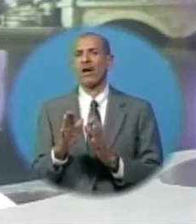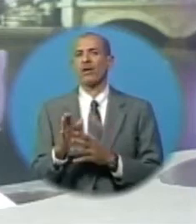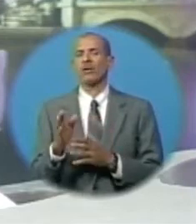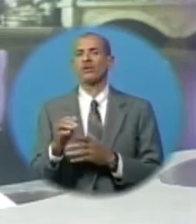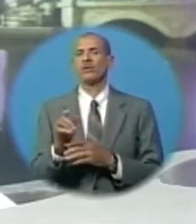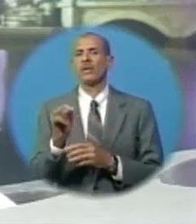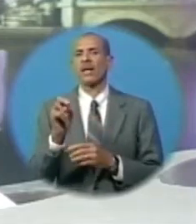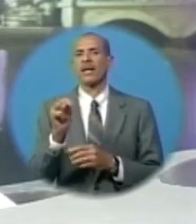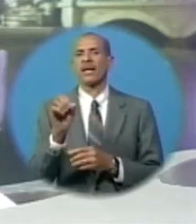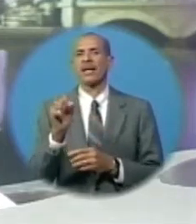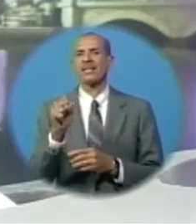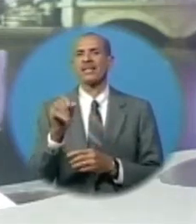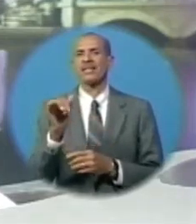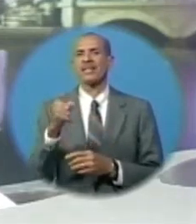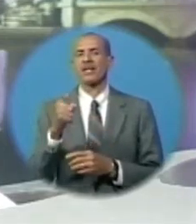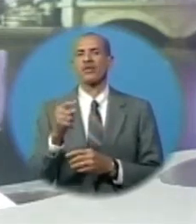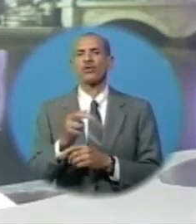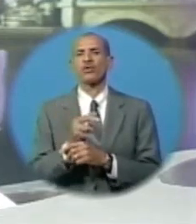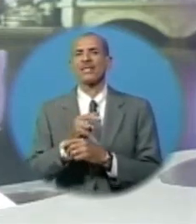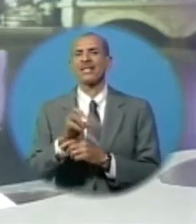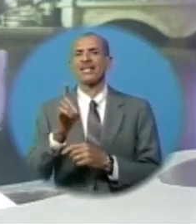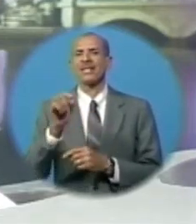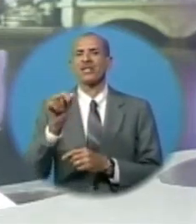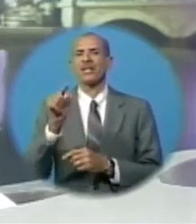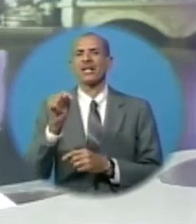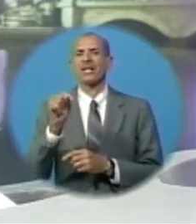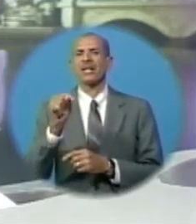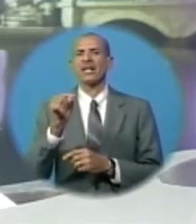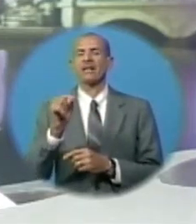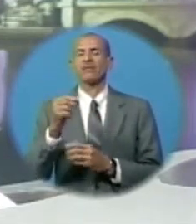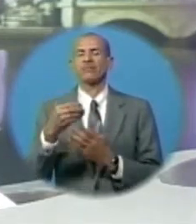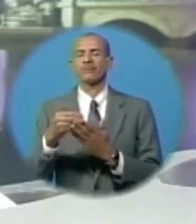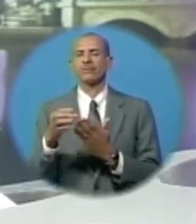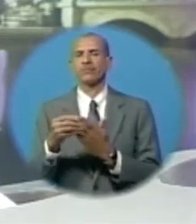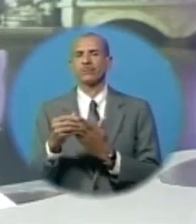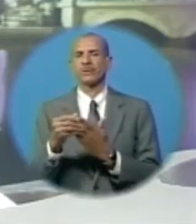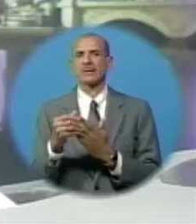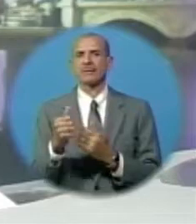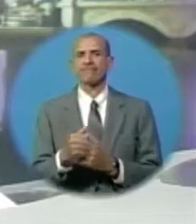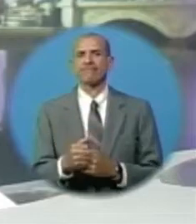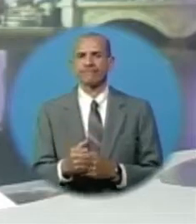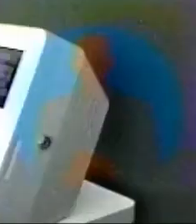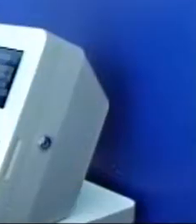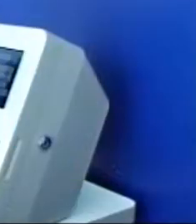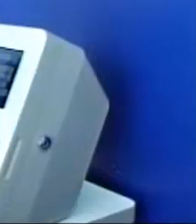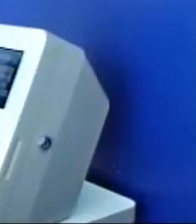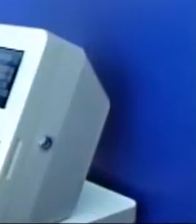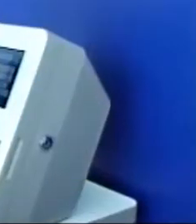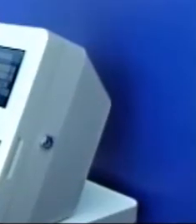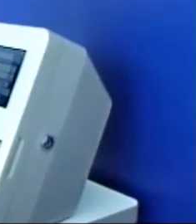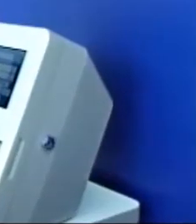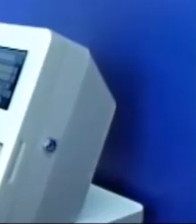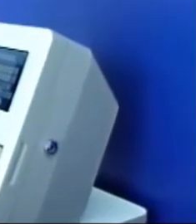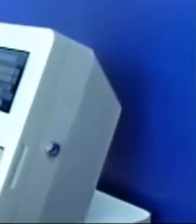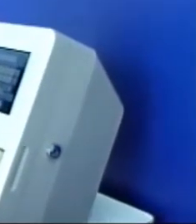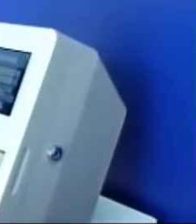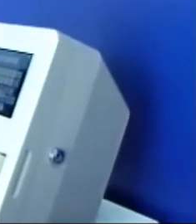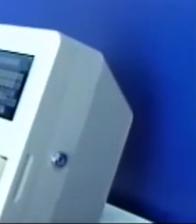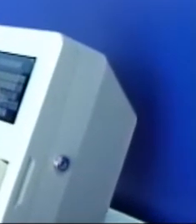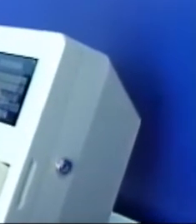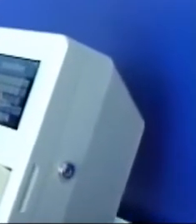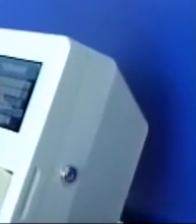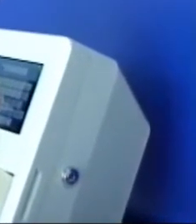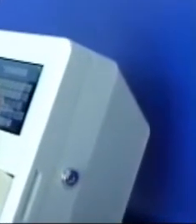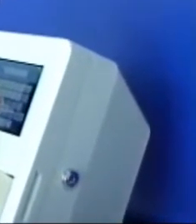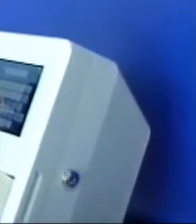transactions using digital currencies. Lisa Broom has that story. Digital currencies are available to Barbadians